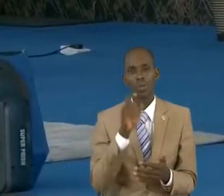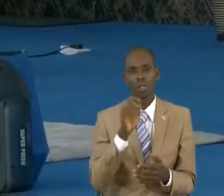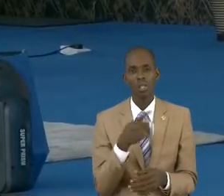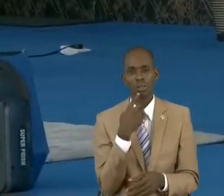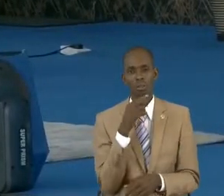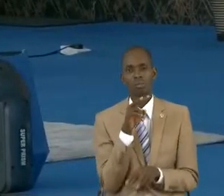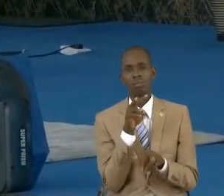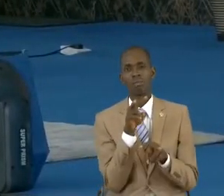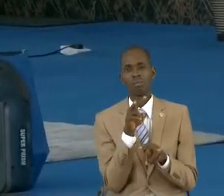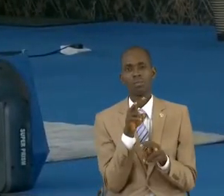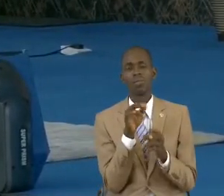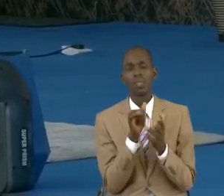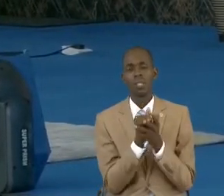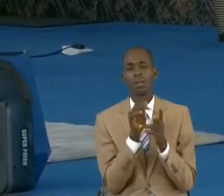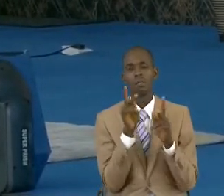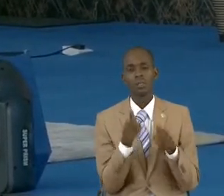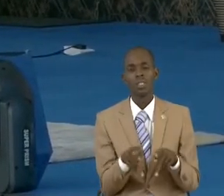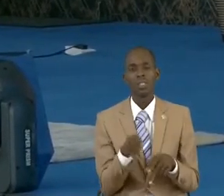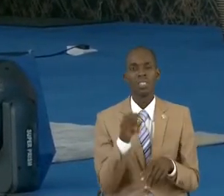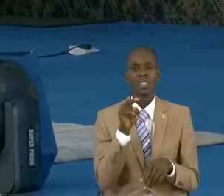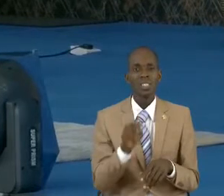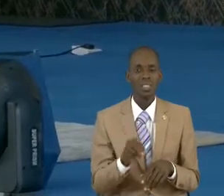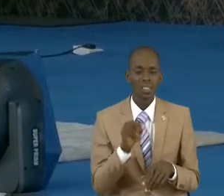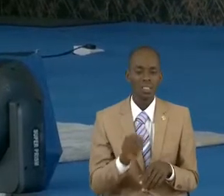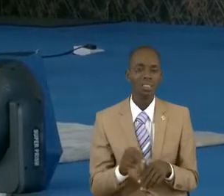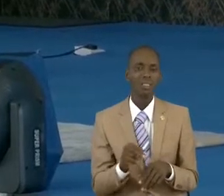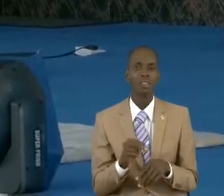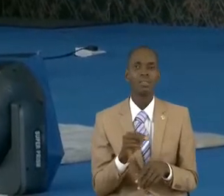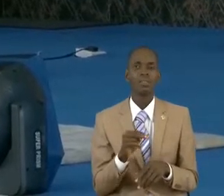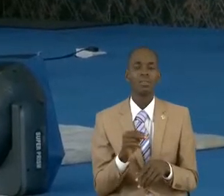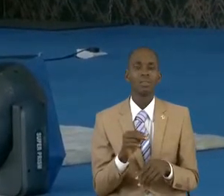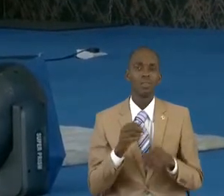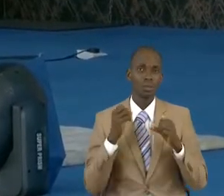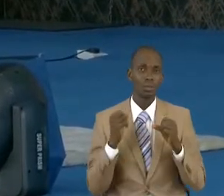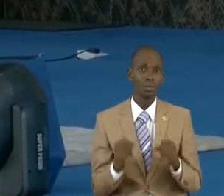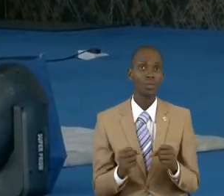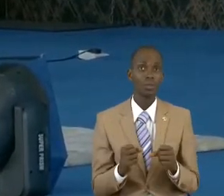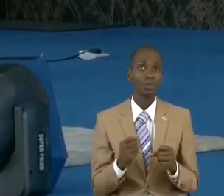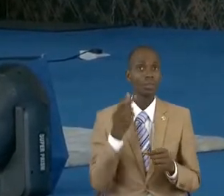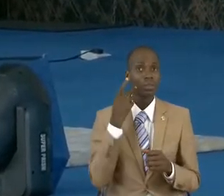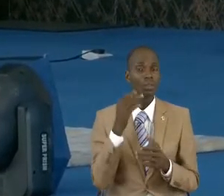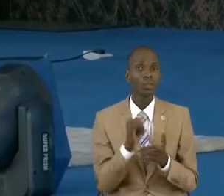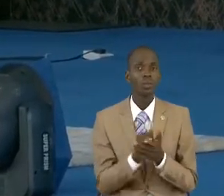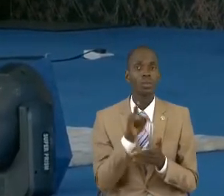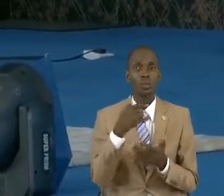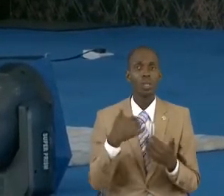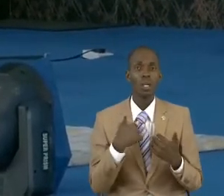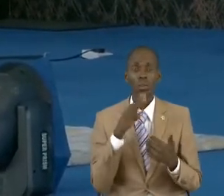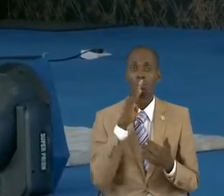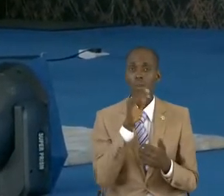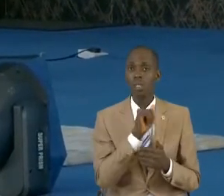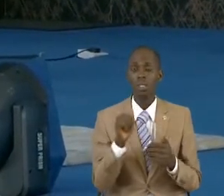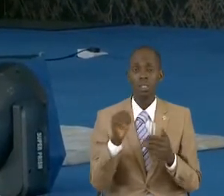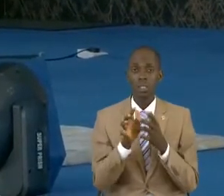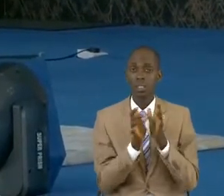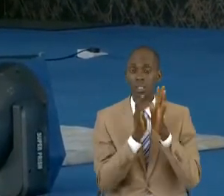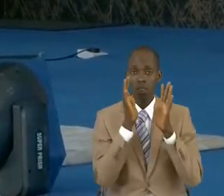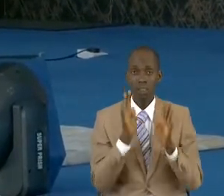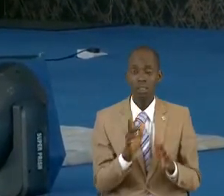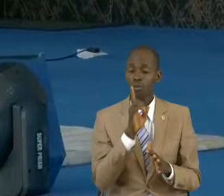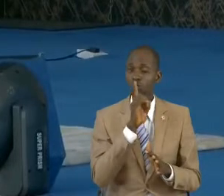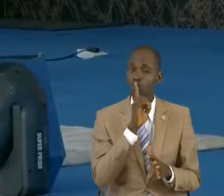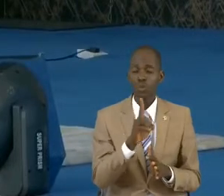renewal. You know, in our lives as Christians, you mean a Christian believer, real believer,